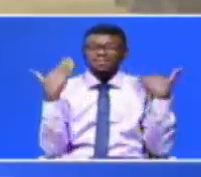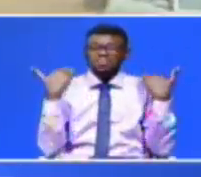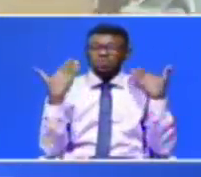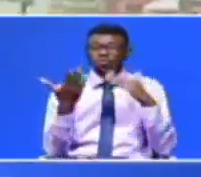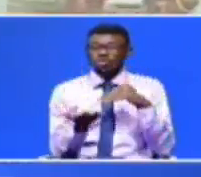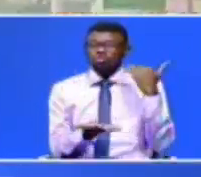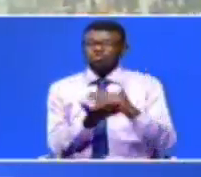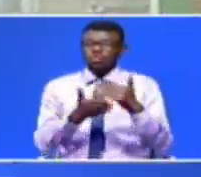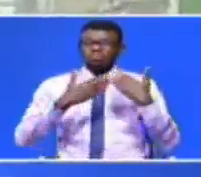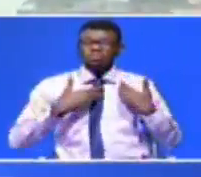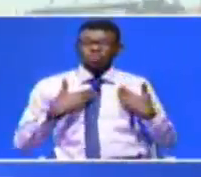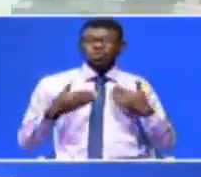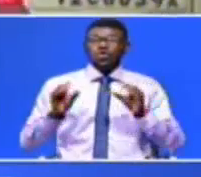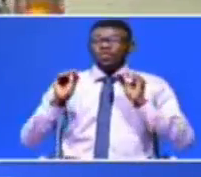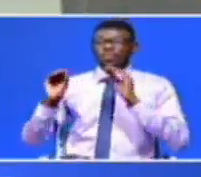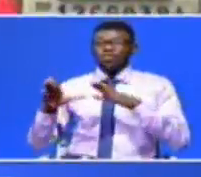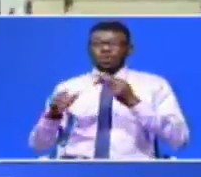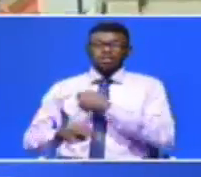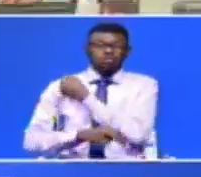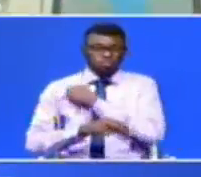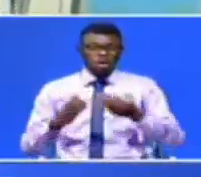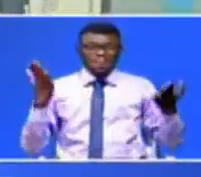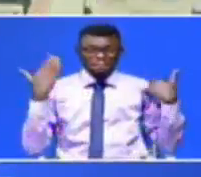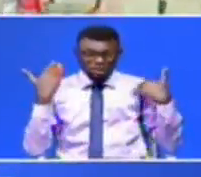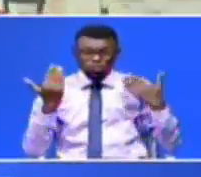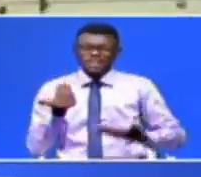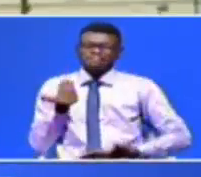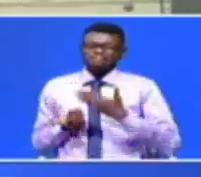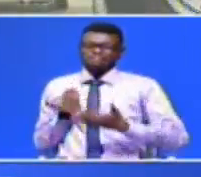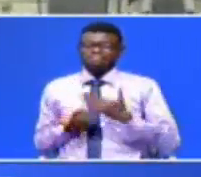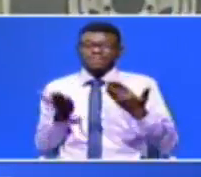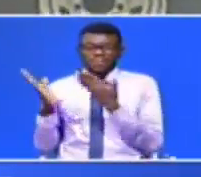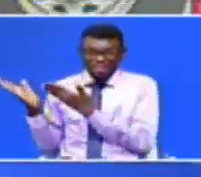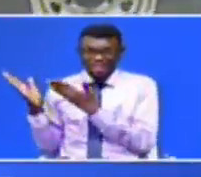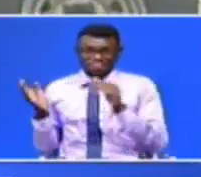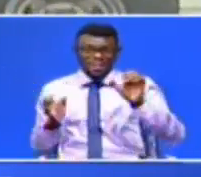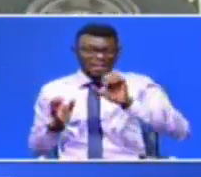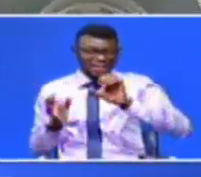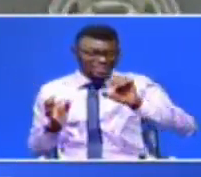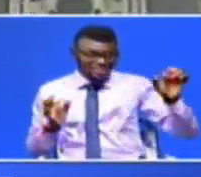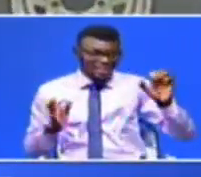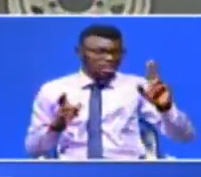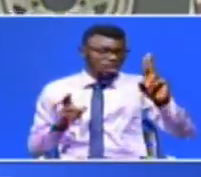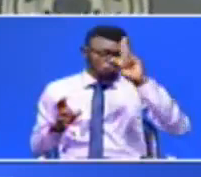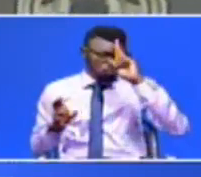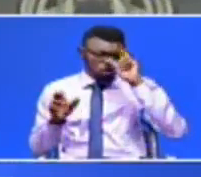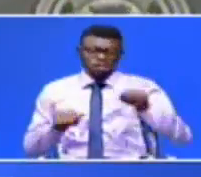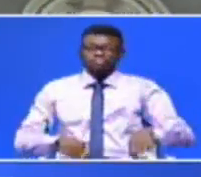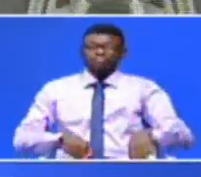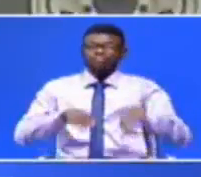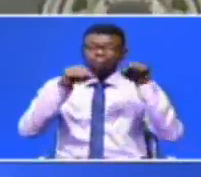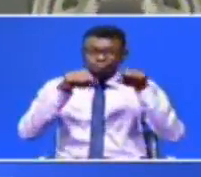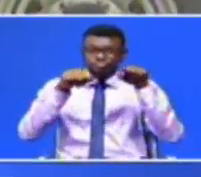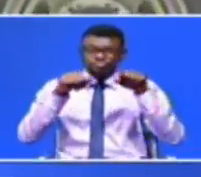the victims rushed to the Meru Level 5 hospital for initial treatment. Eastern Regional Police Commander Lydia Ligami,